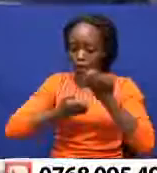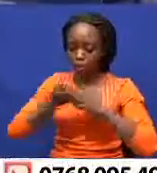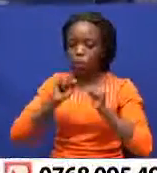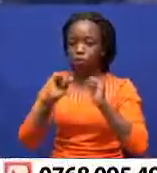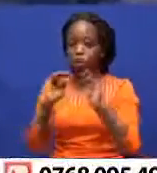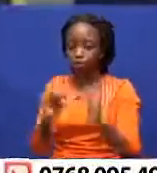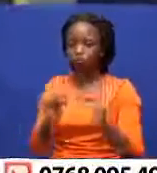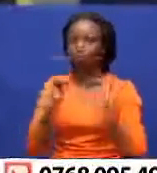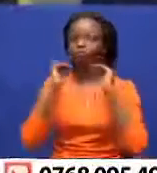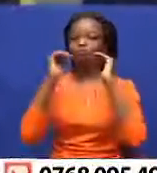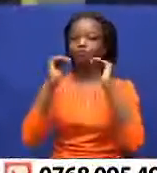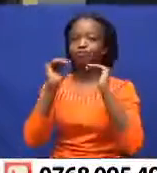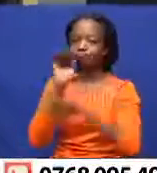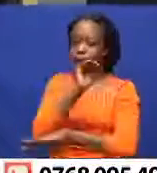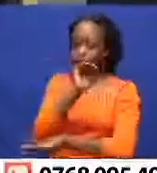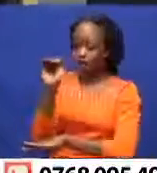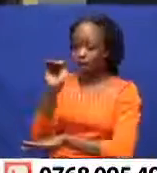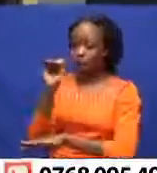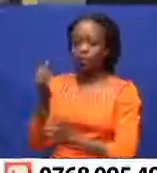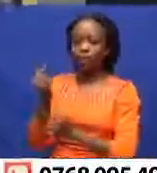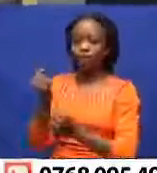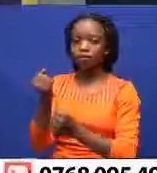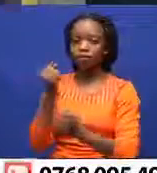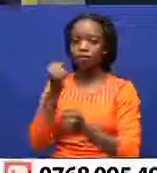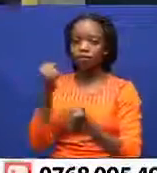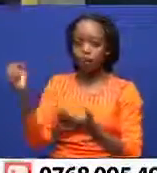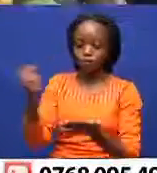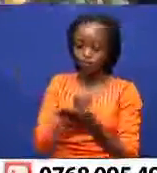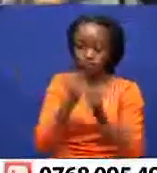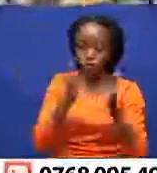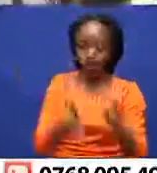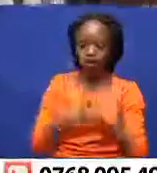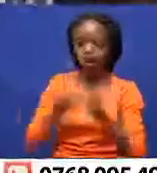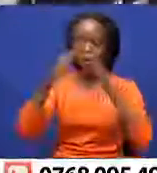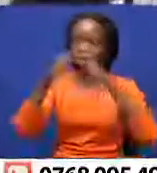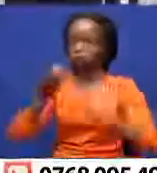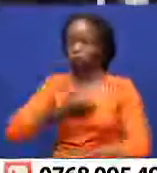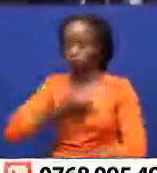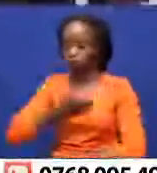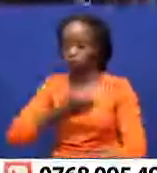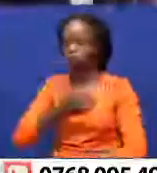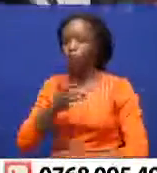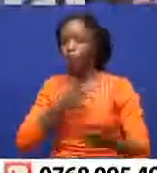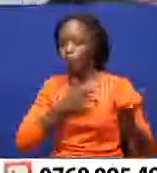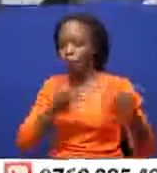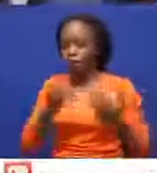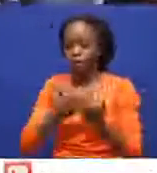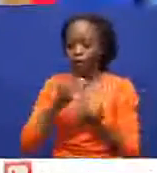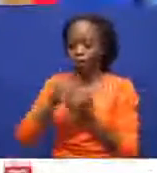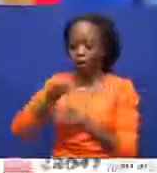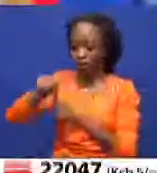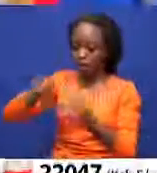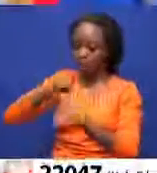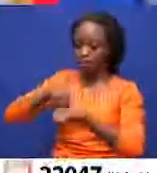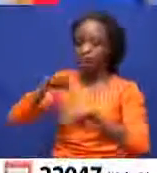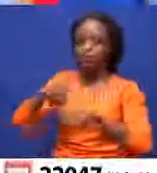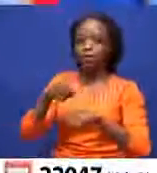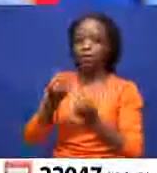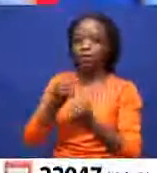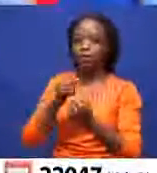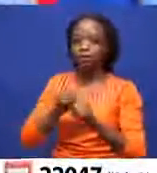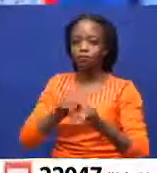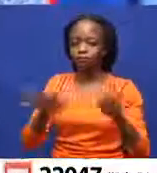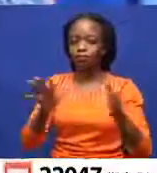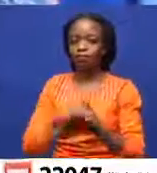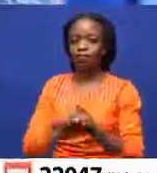boost. He urged employers and landlords to be considerate during COVID-19 pandemic era. I continue to call